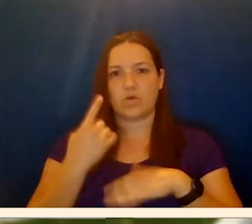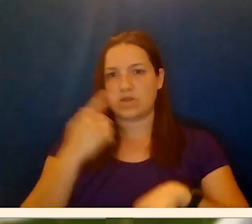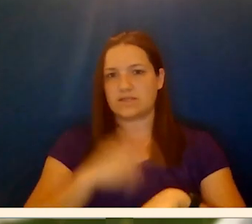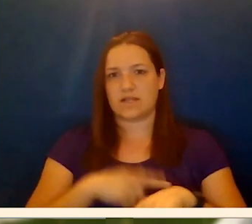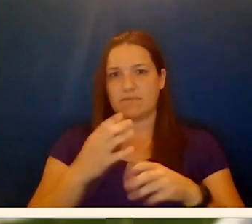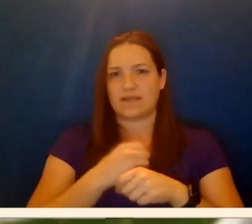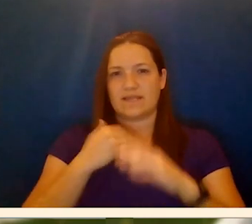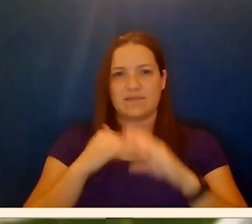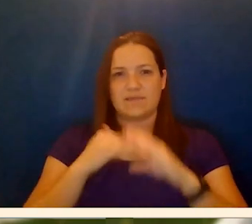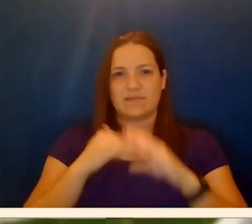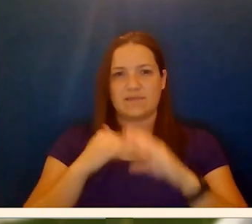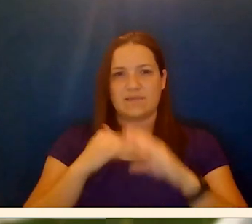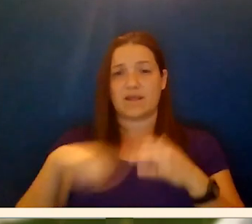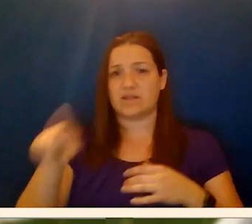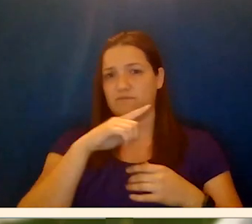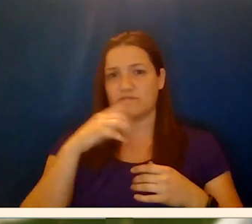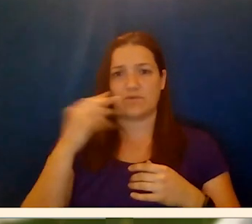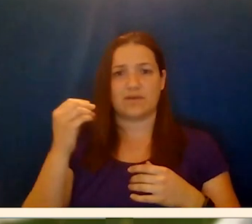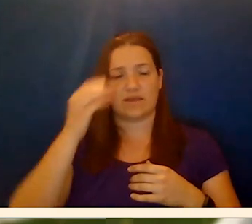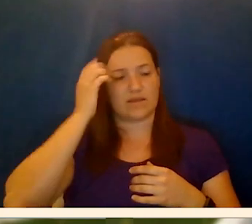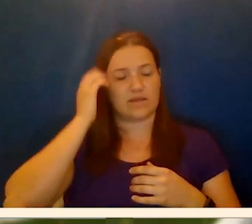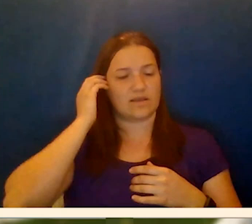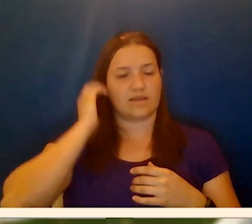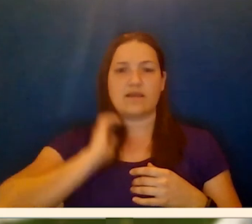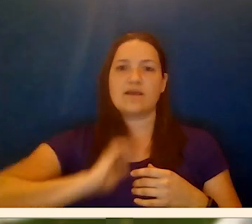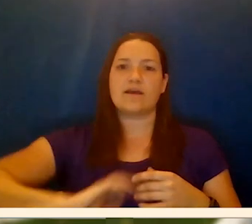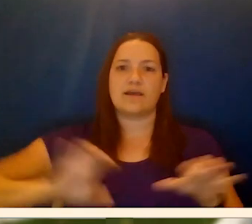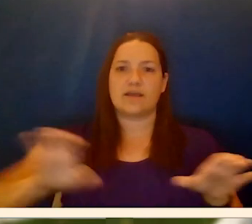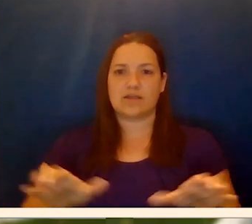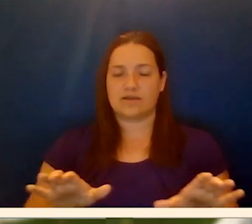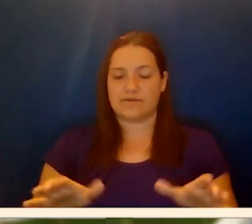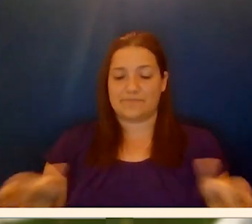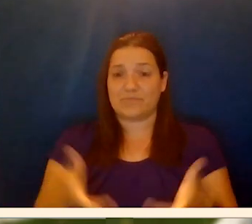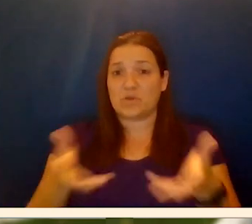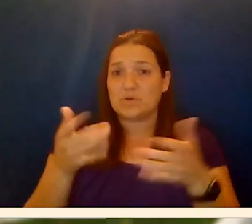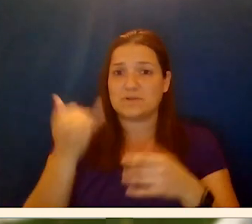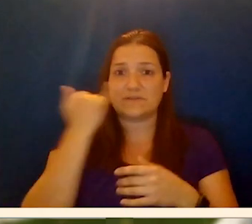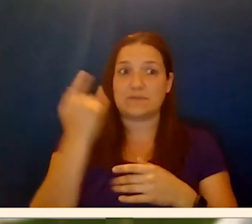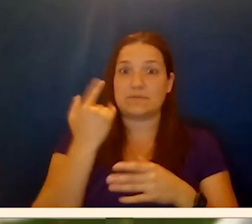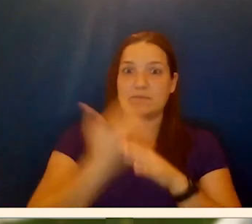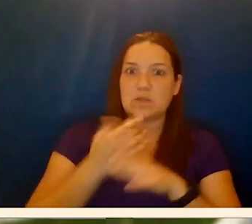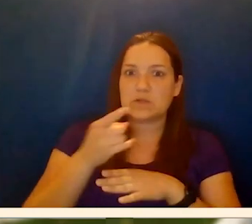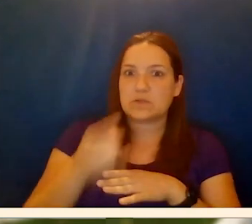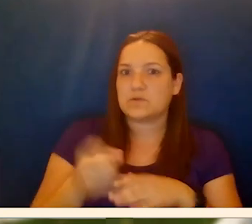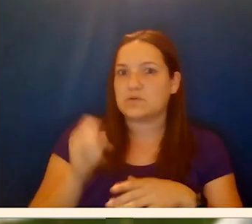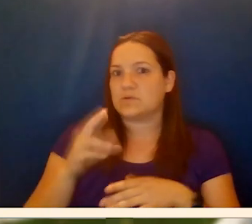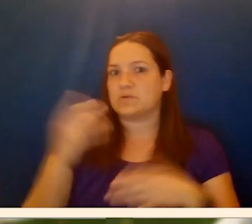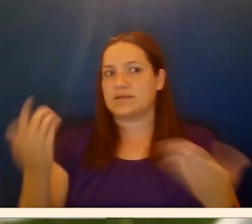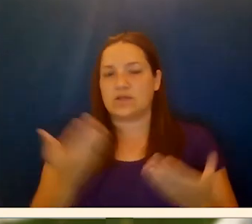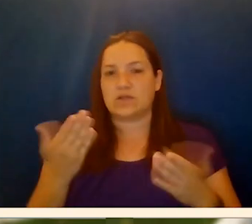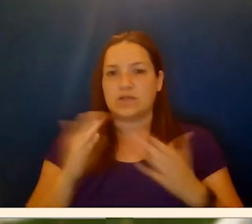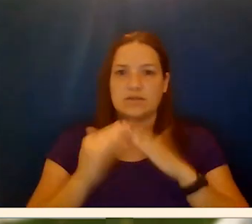a number of you, and just encourage you, if something's on your mind, something you hear in the community, you want to answer